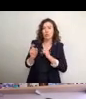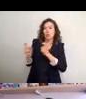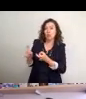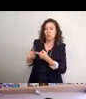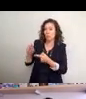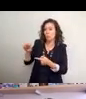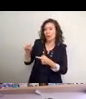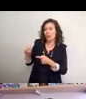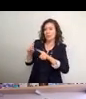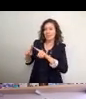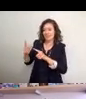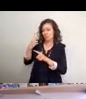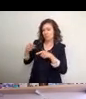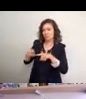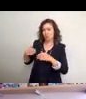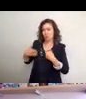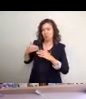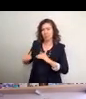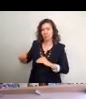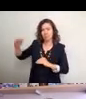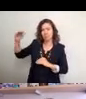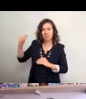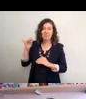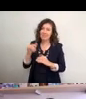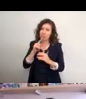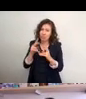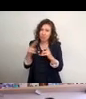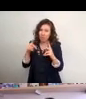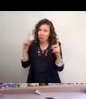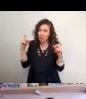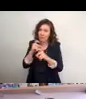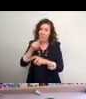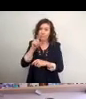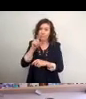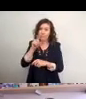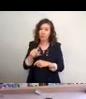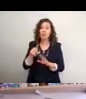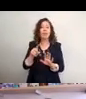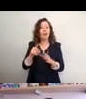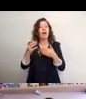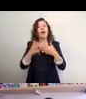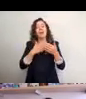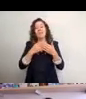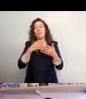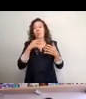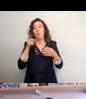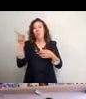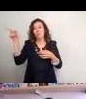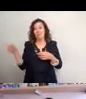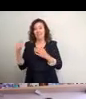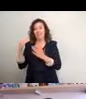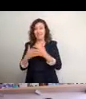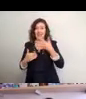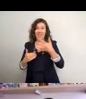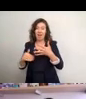development. This is a very complex question. And although this is not an exhaustive list, some factors